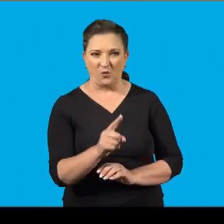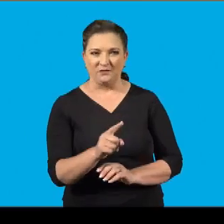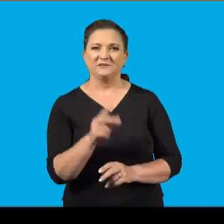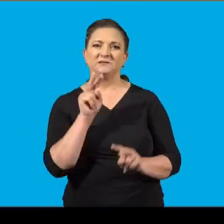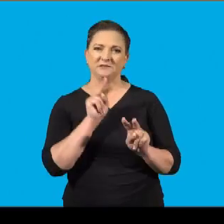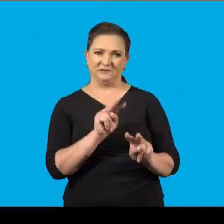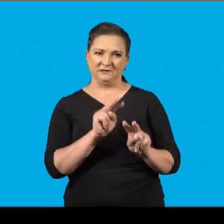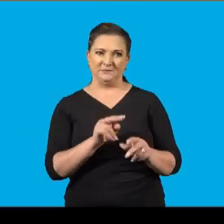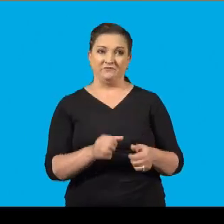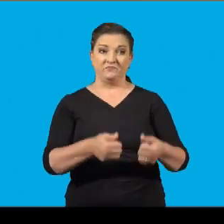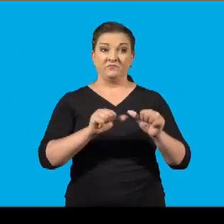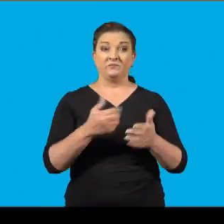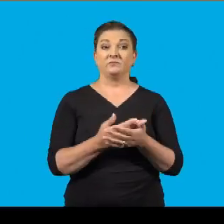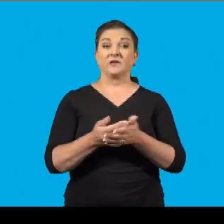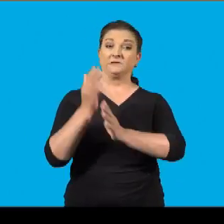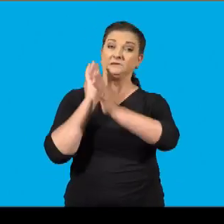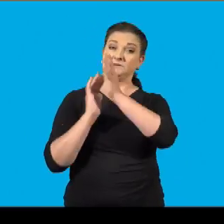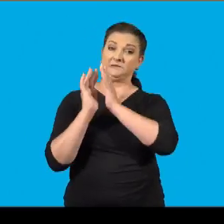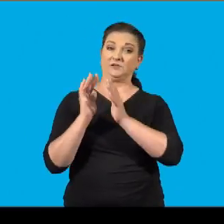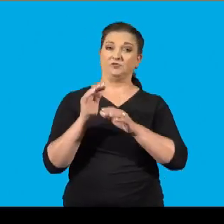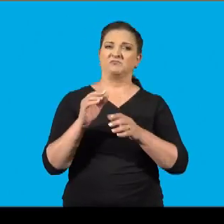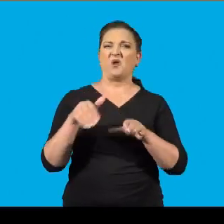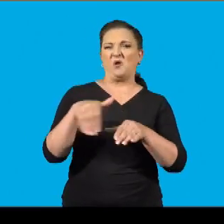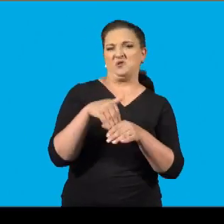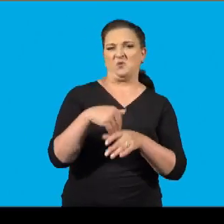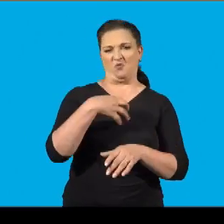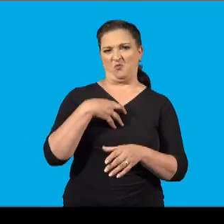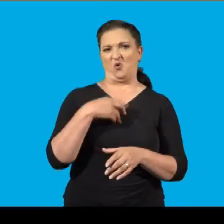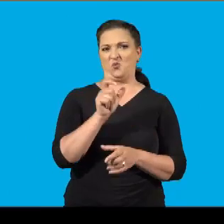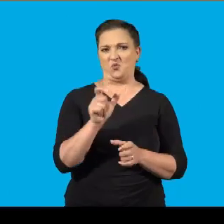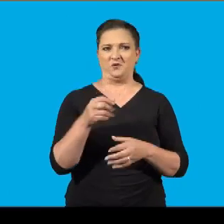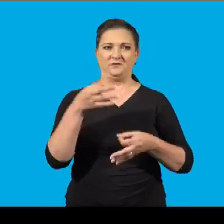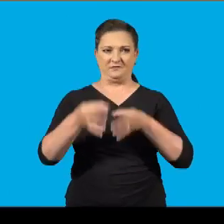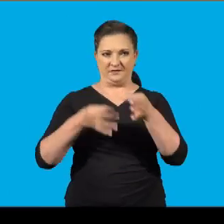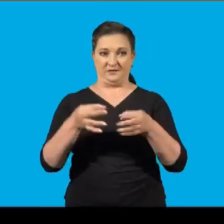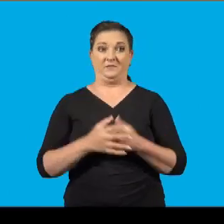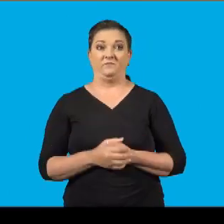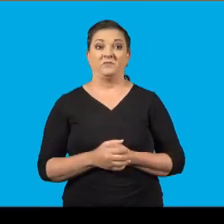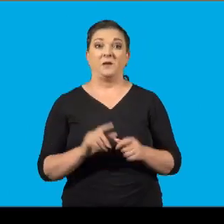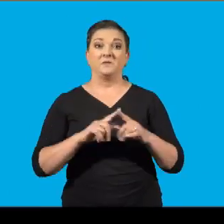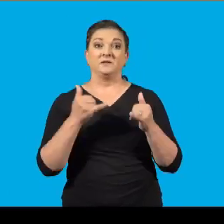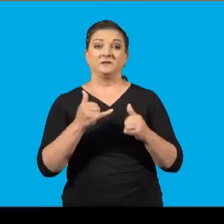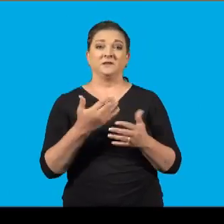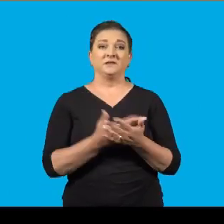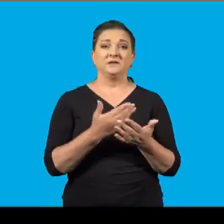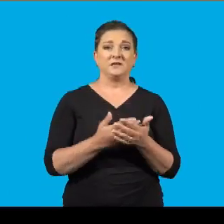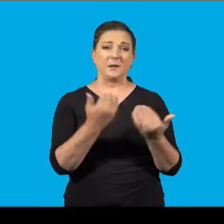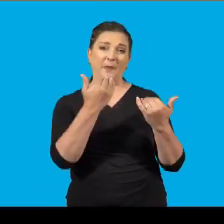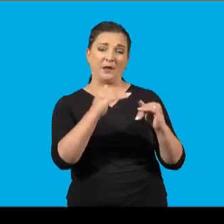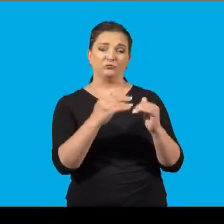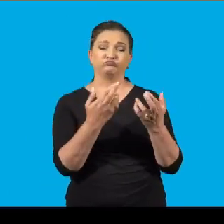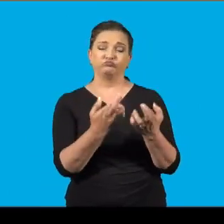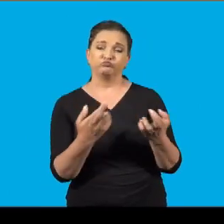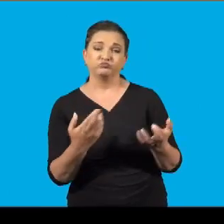historical concepts in own words, identifying usefulness, reliability, and limitations of sources, and interpreting